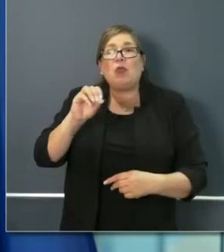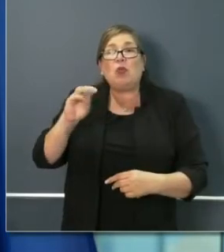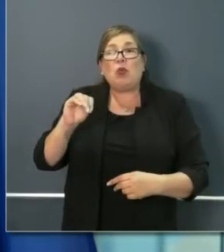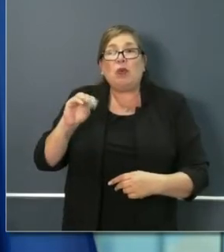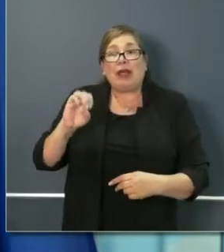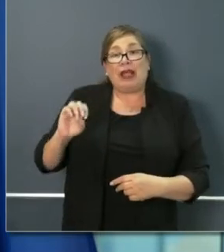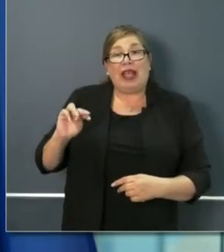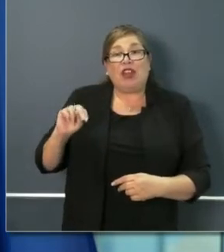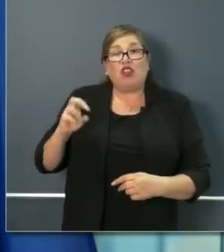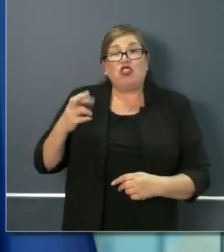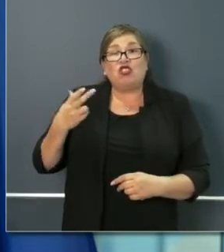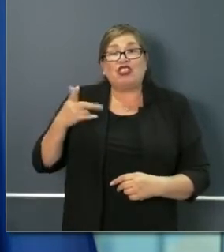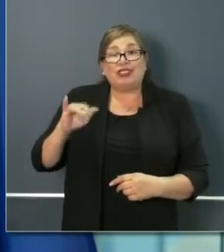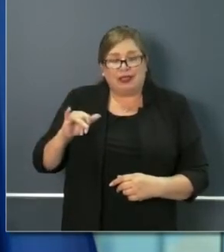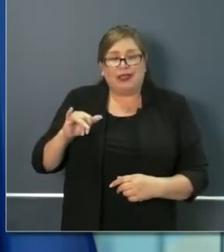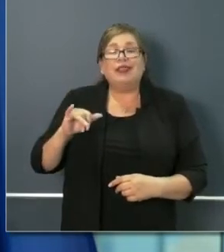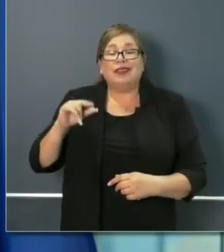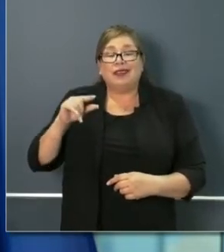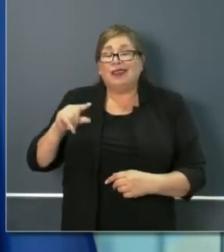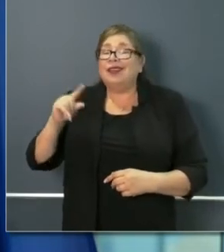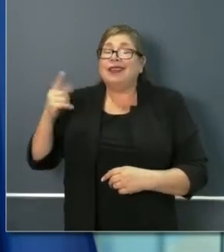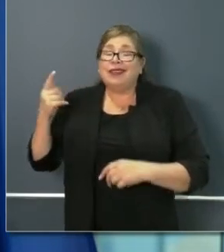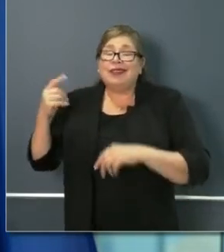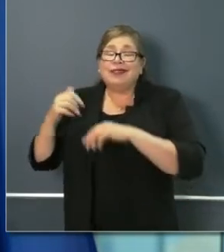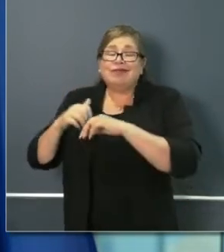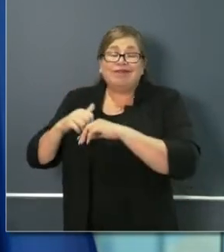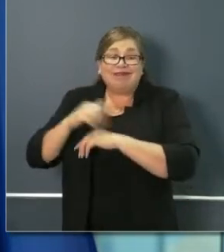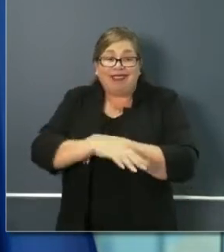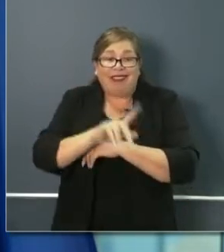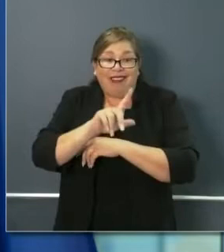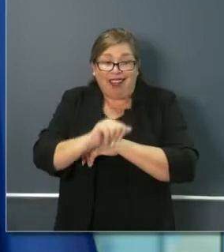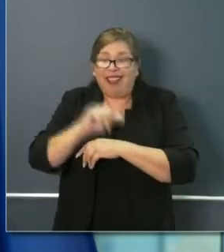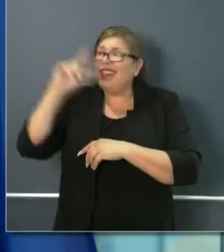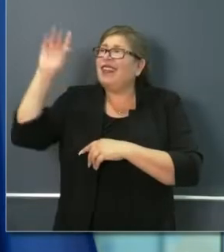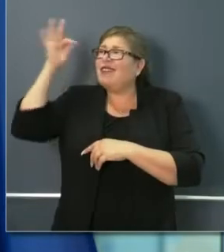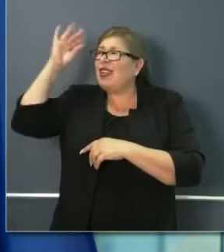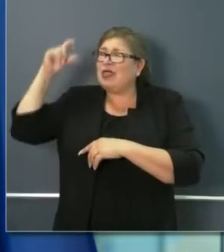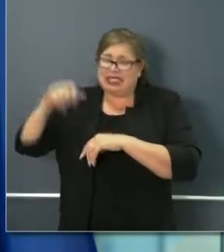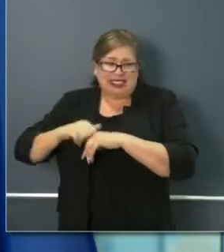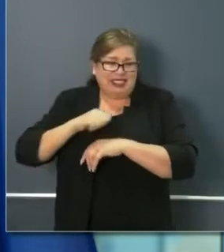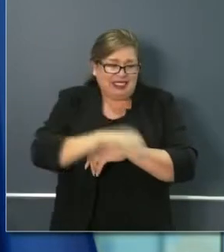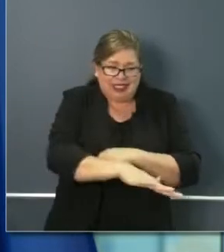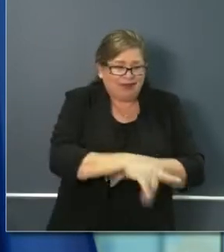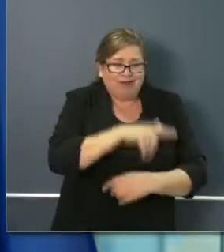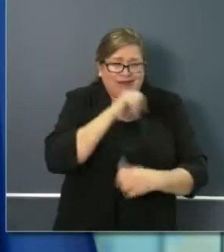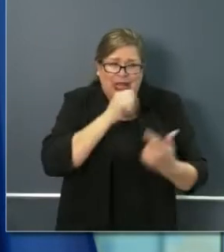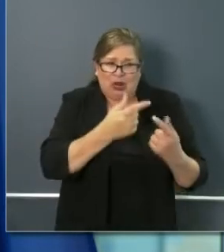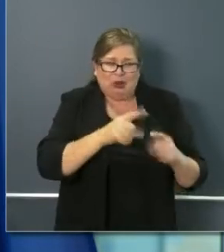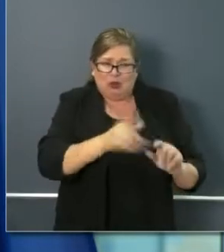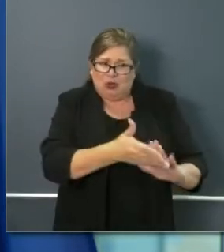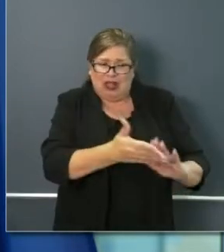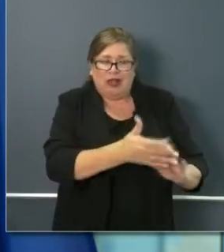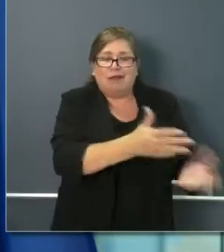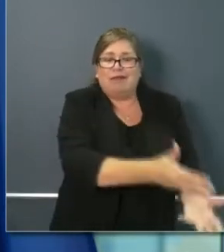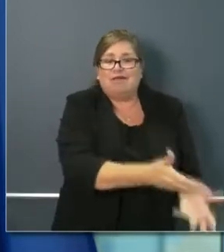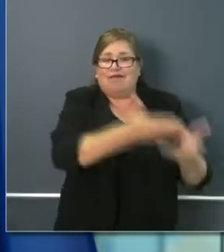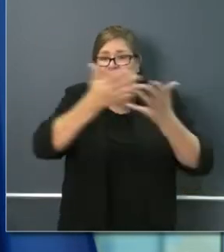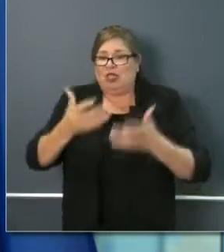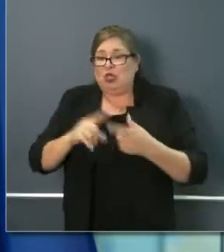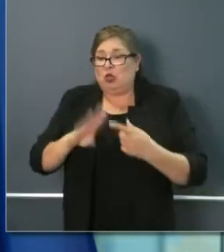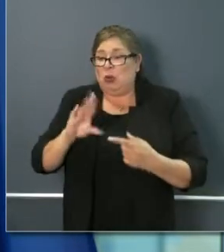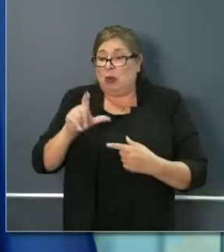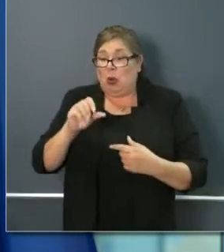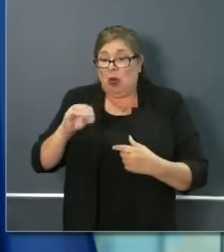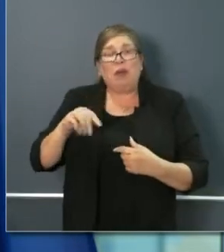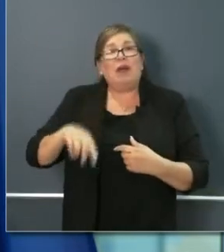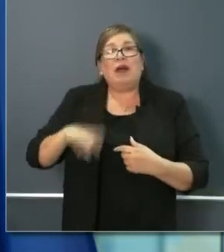150+ ventilators that were down from the national stockpile down in LA County and refurbished them, and have already sent them back